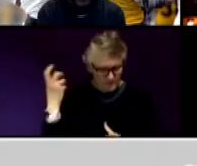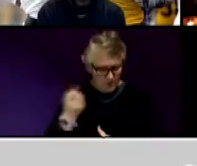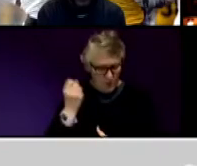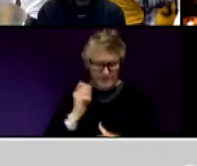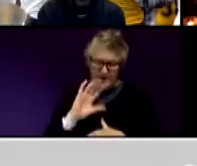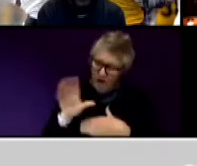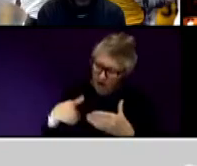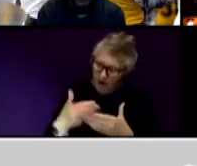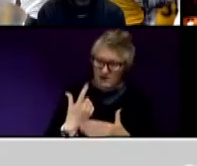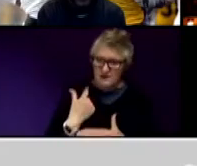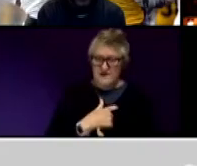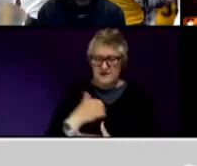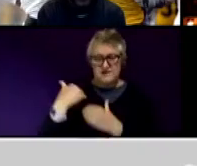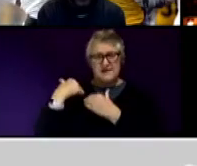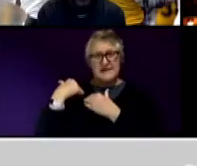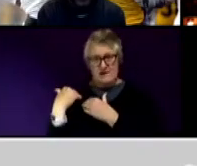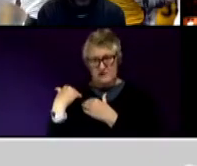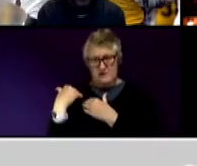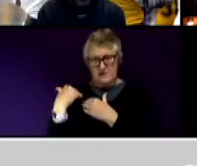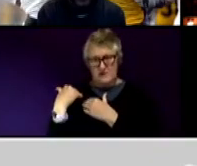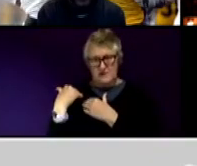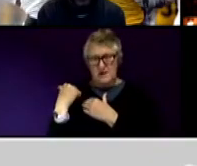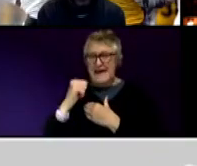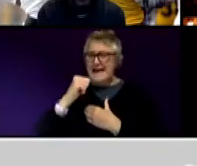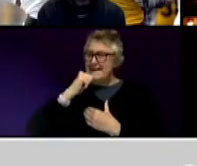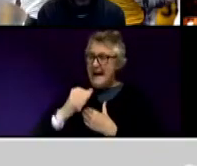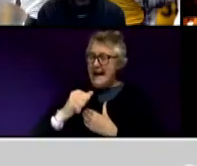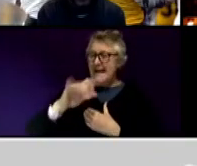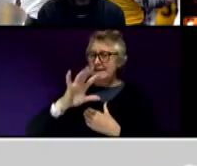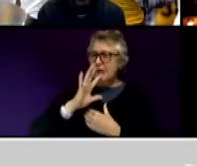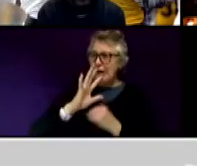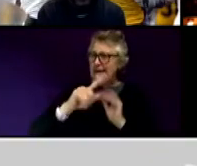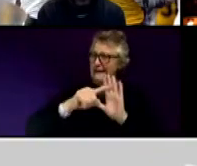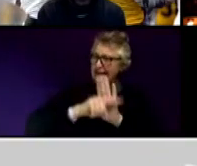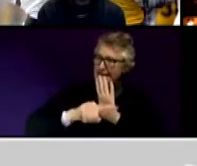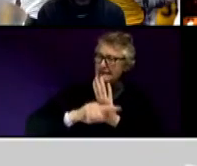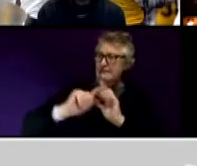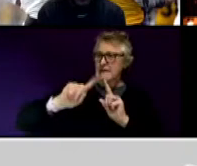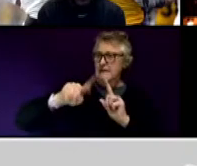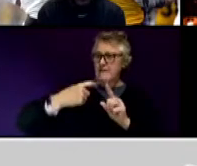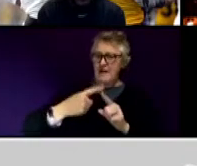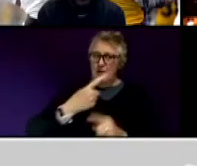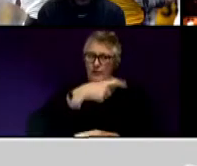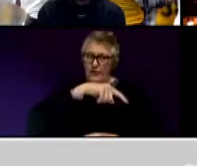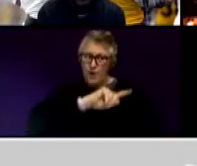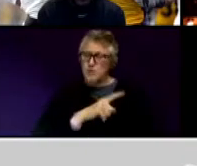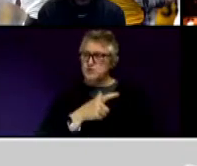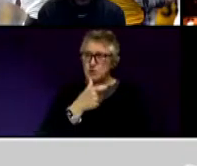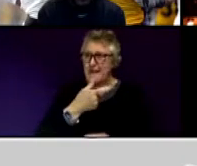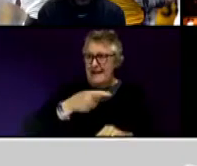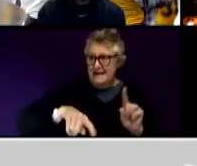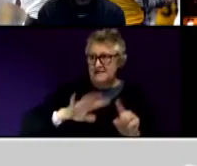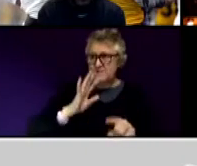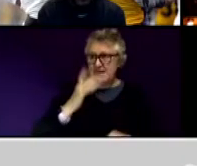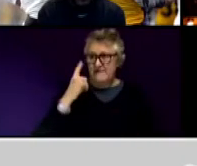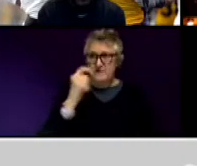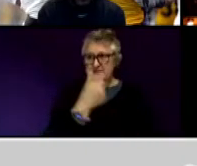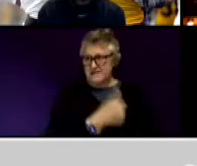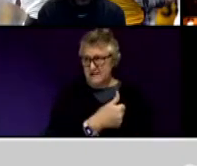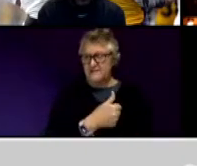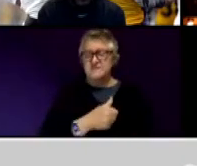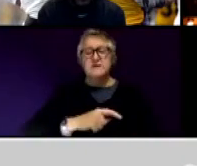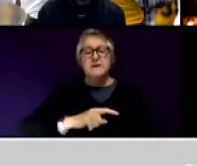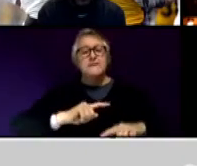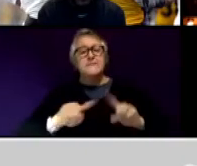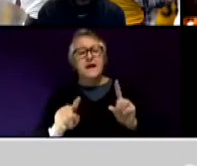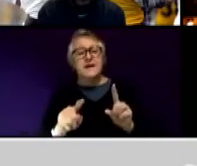for themselves. The letter was just as a, like you said, to be able to share with the community, you know, of the